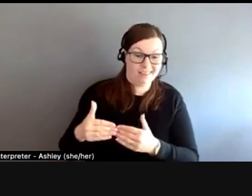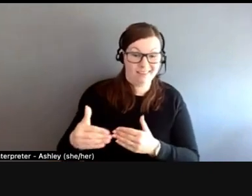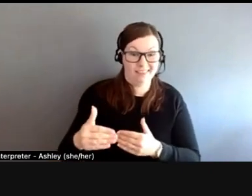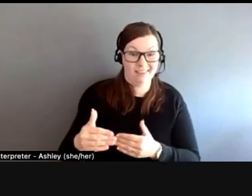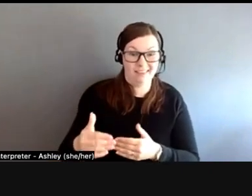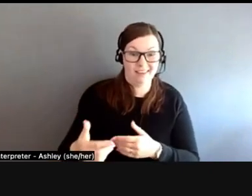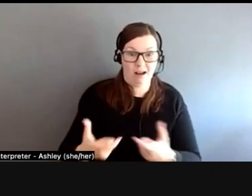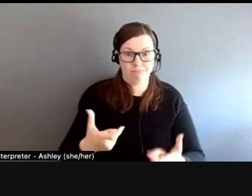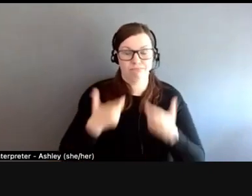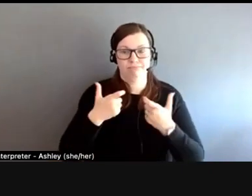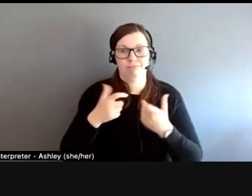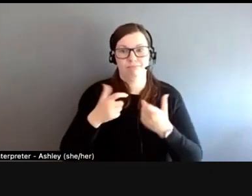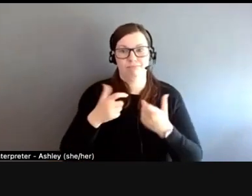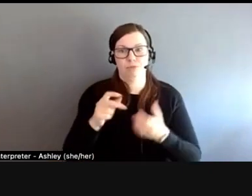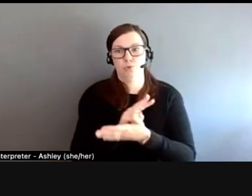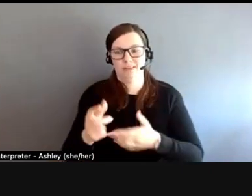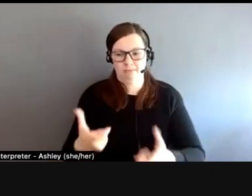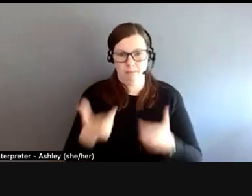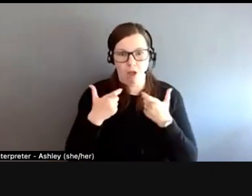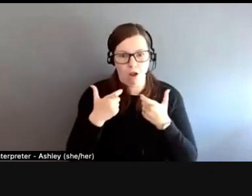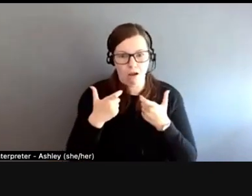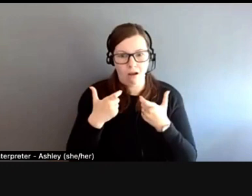watching videos of